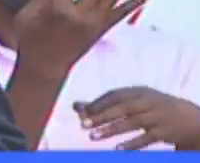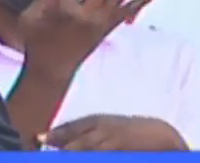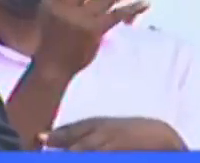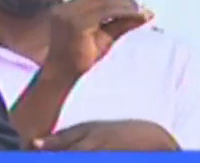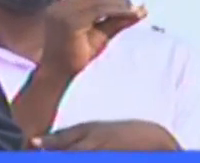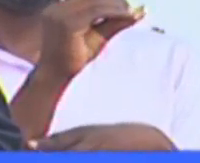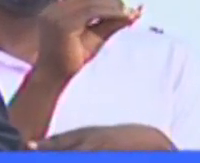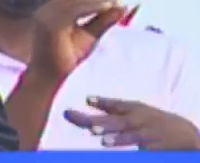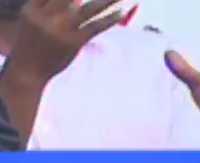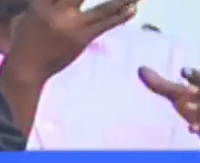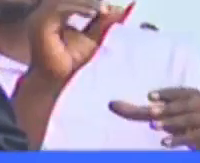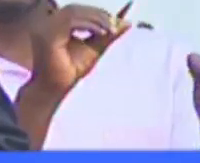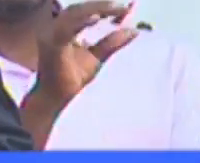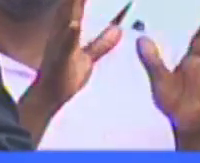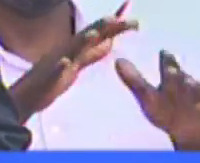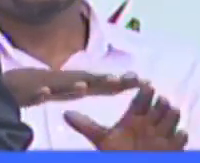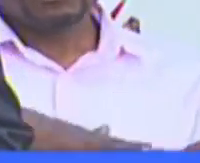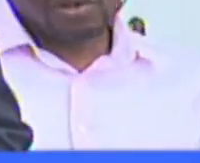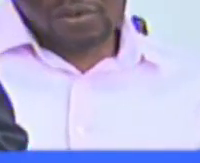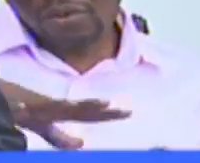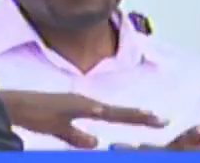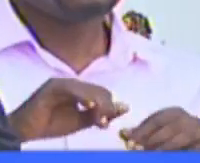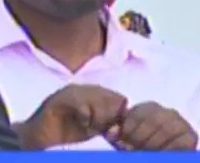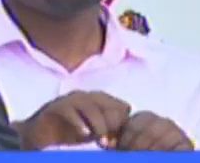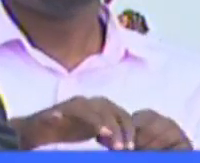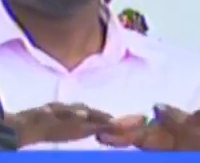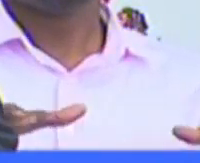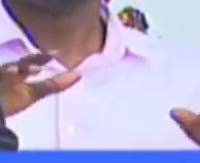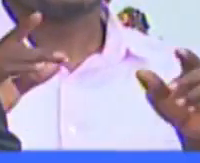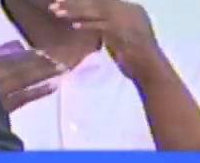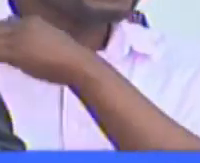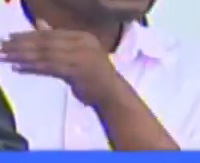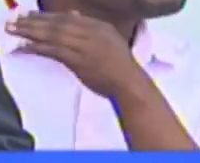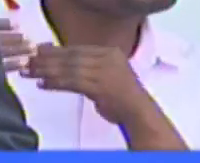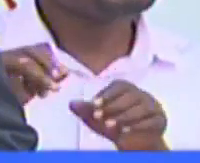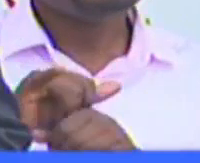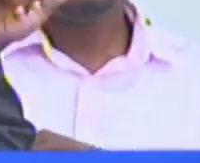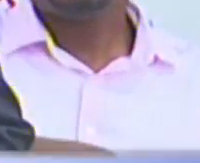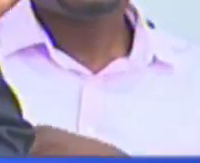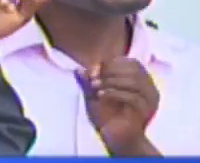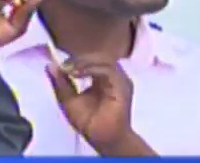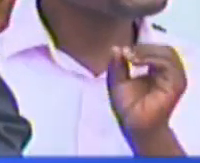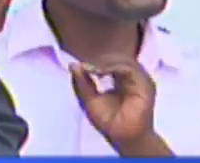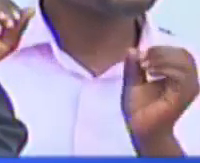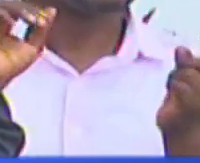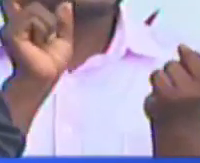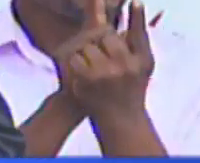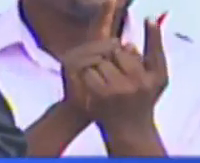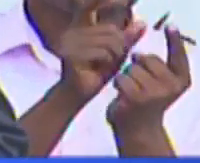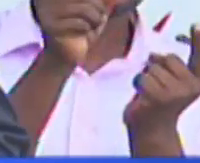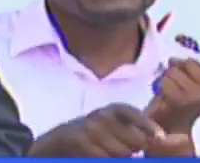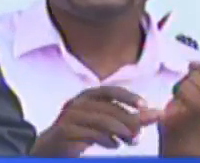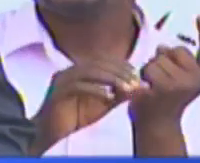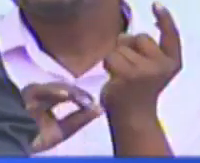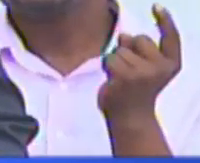30 or 40 are cases of local transmission with no history of travel, some of them no history of direct contact with anybody